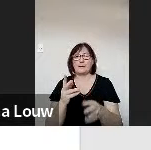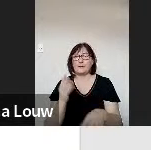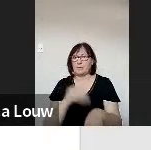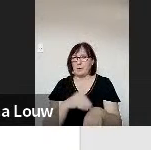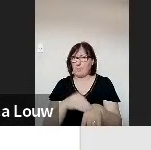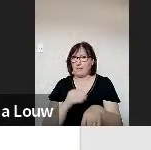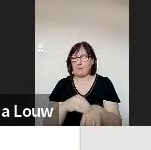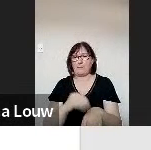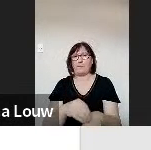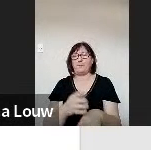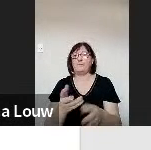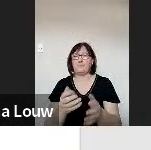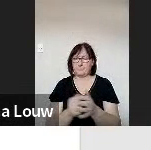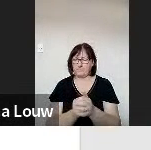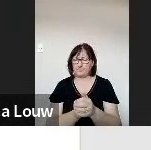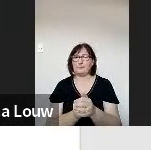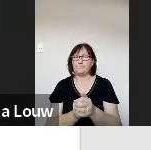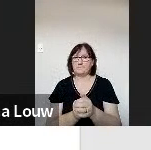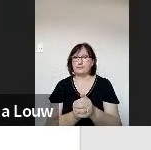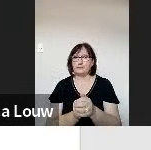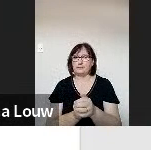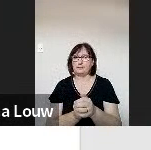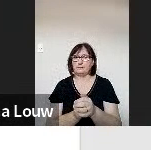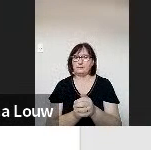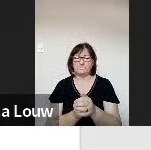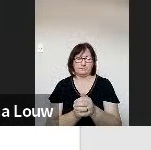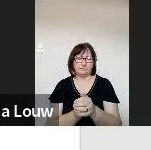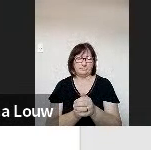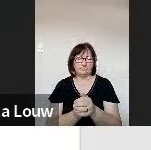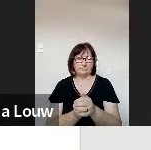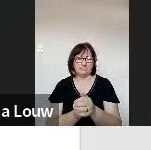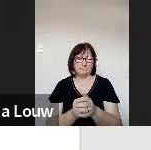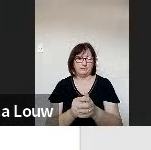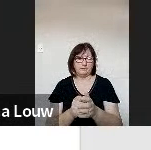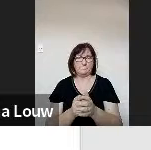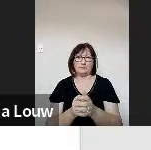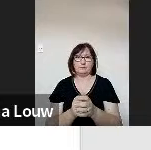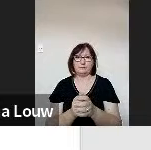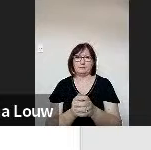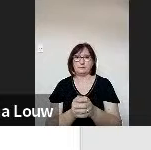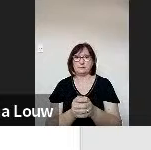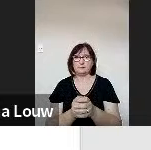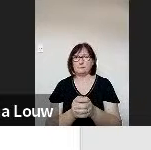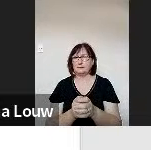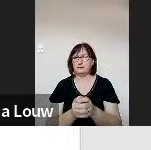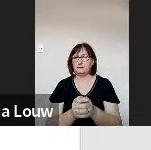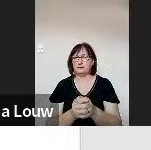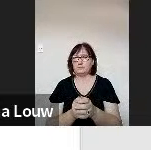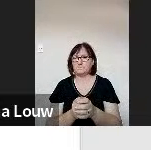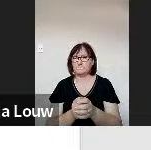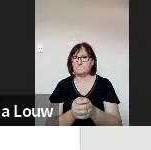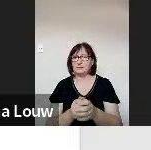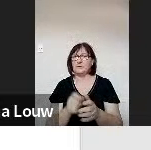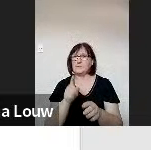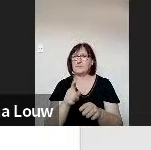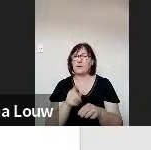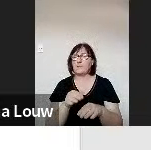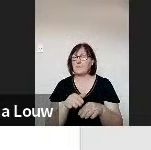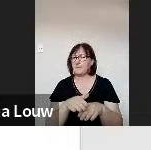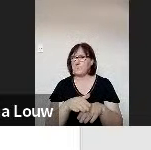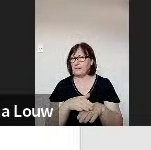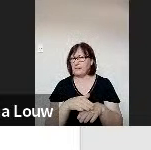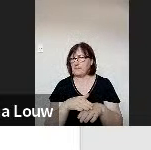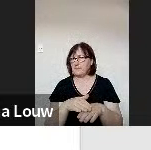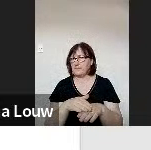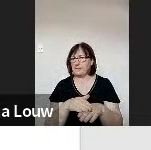Customs and Excise Act. And if I may take you back, the basis is in the revised